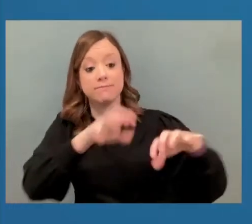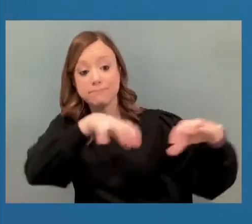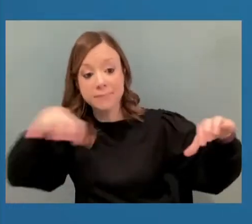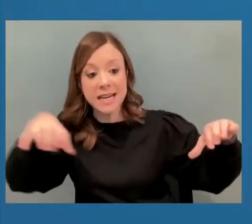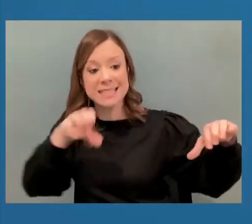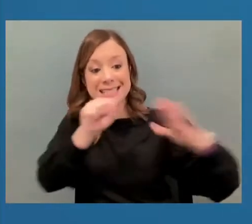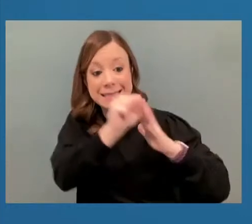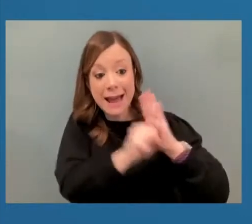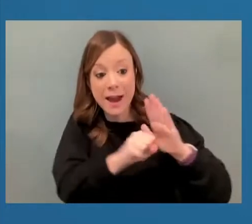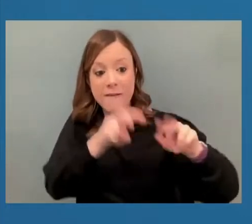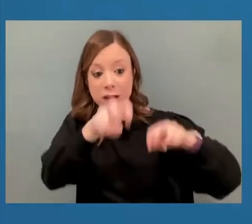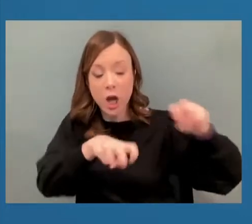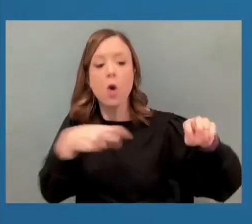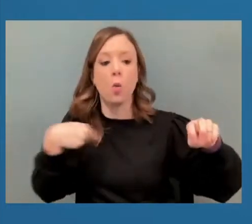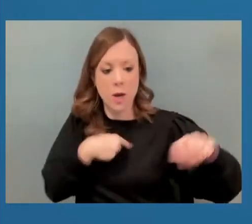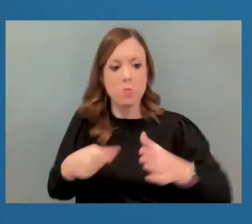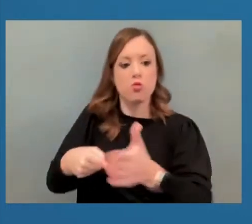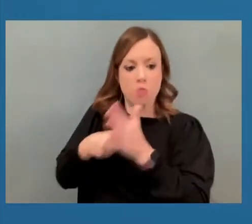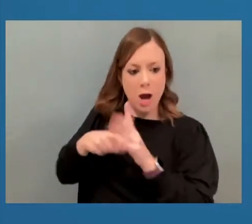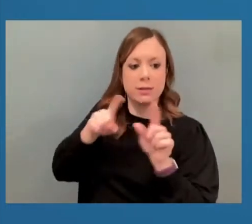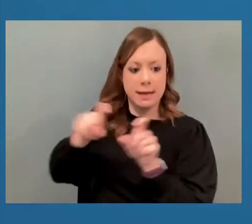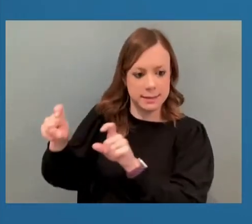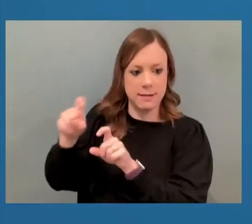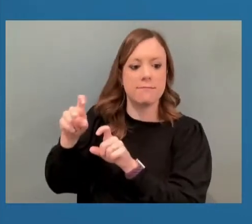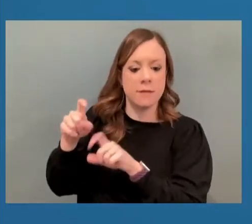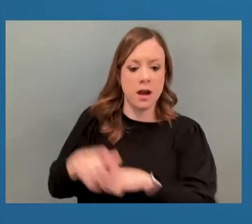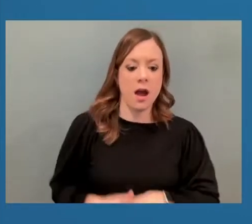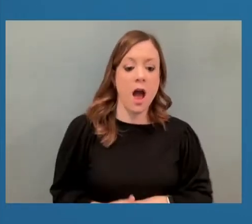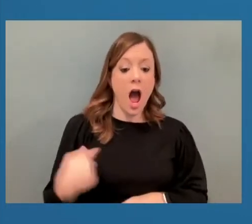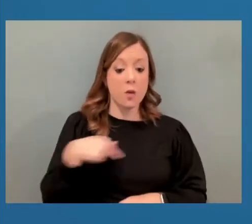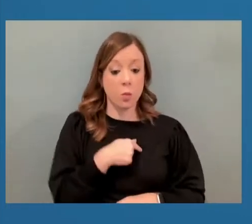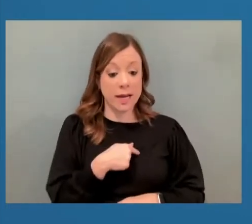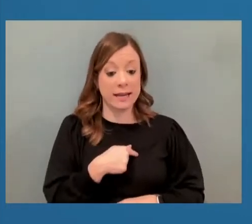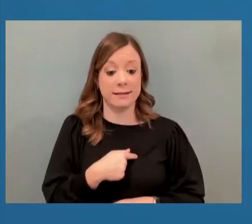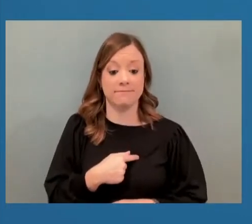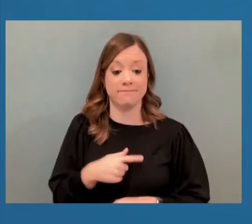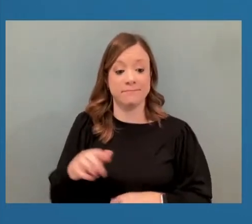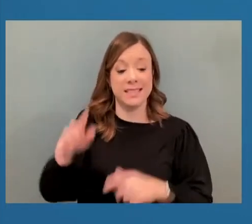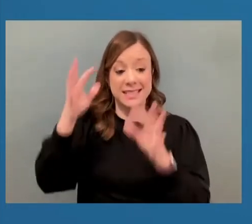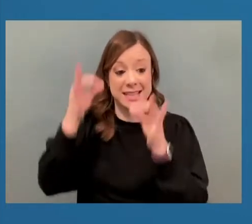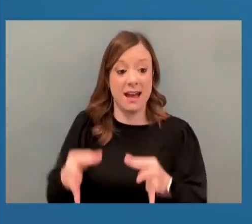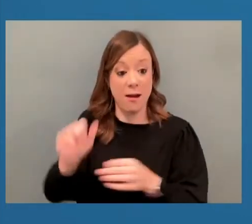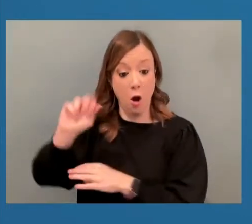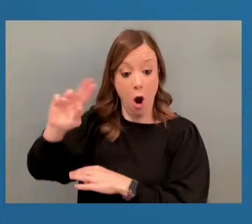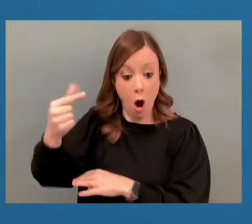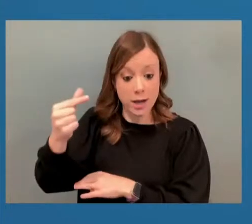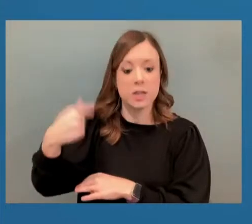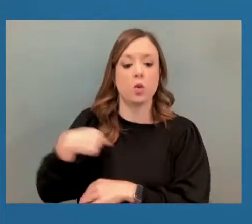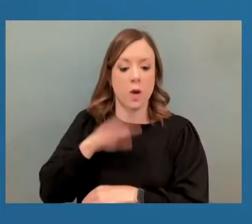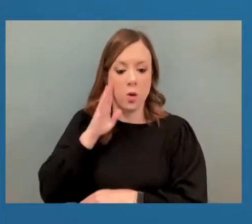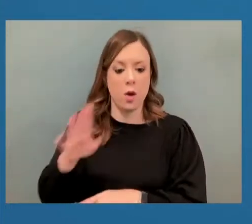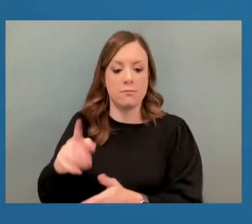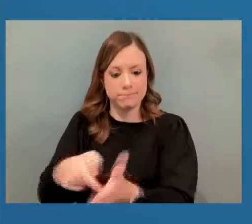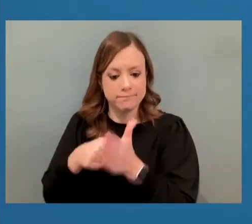we required testing for non-lactating dairy cattle before importation into New York State from cows that originated